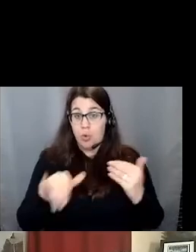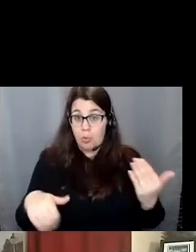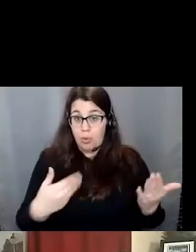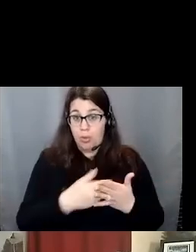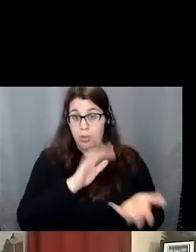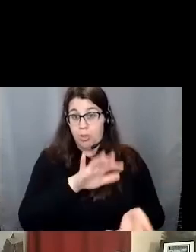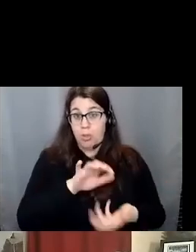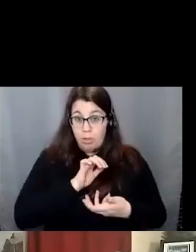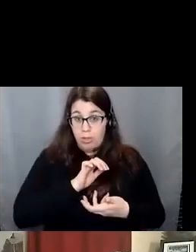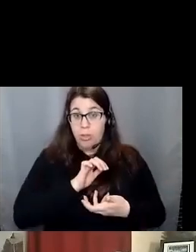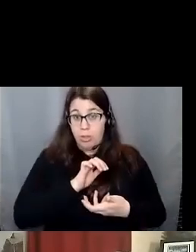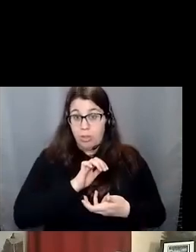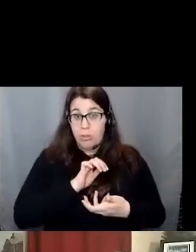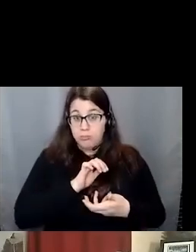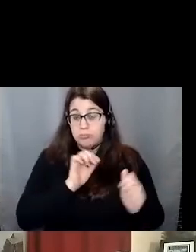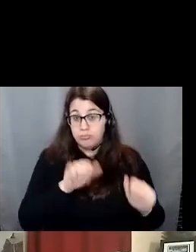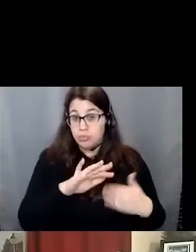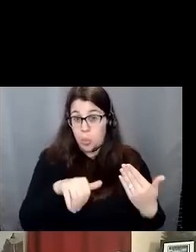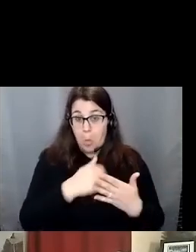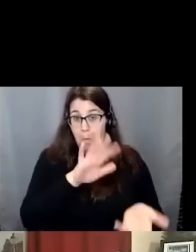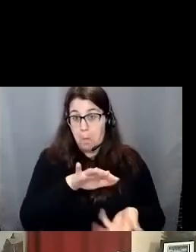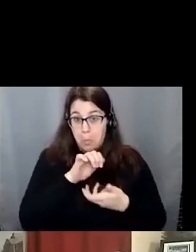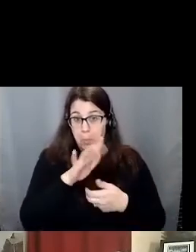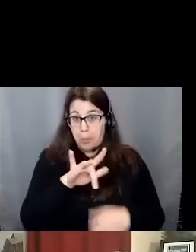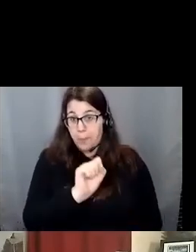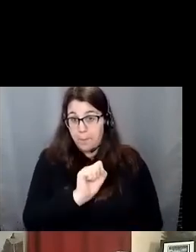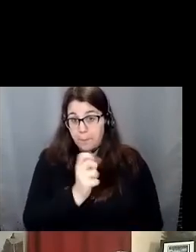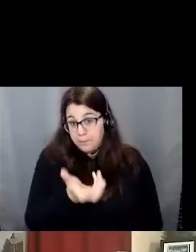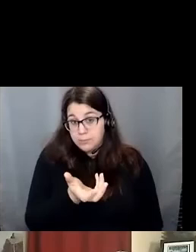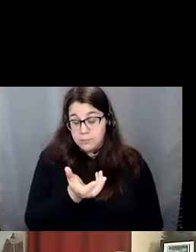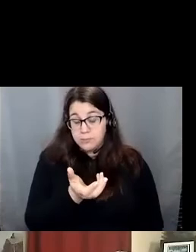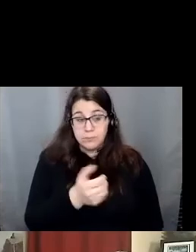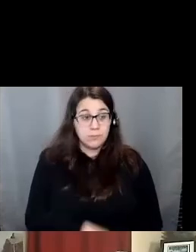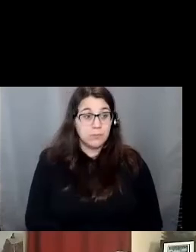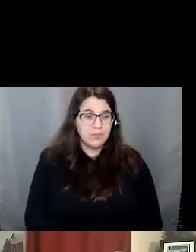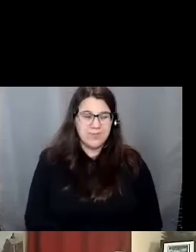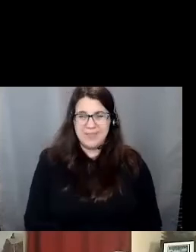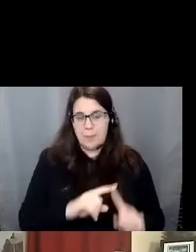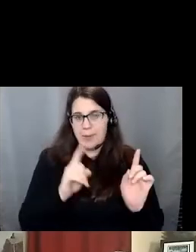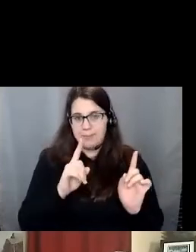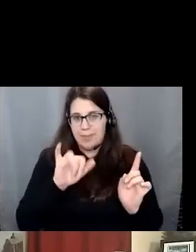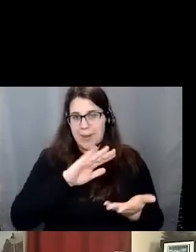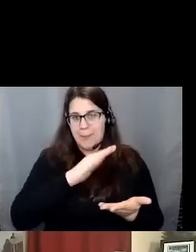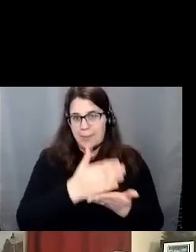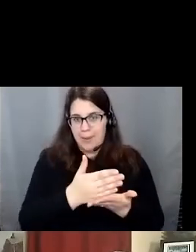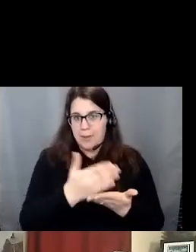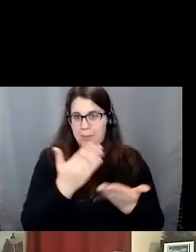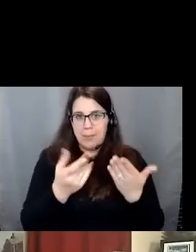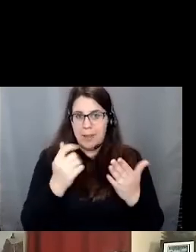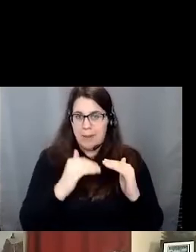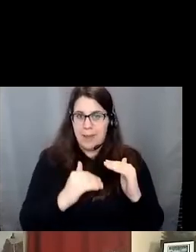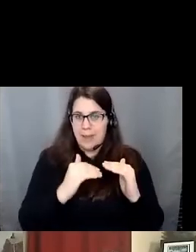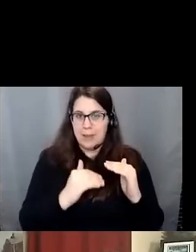if you wanted to just completely withdraw everything out of that investment option. But that amount may be a little bit less than what they